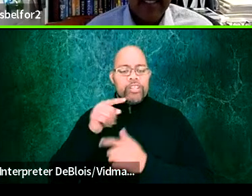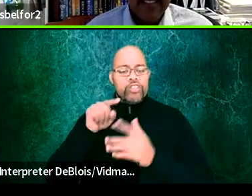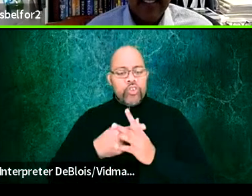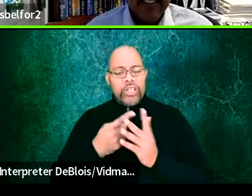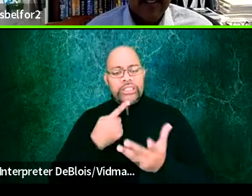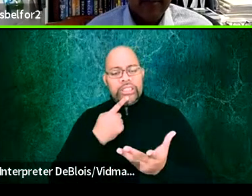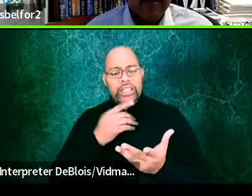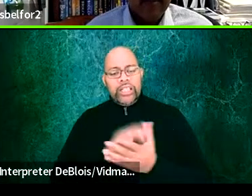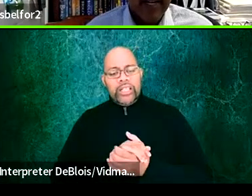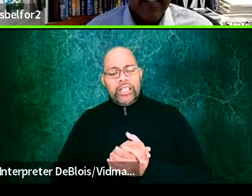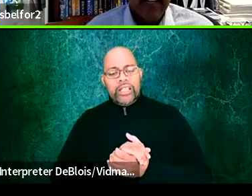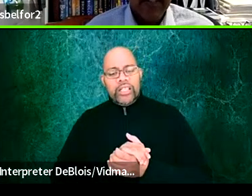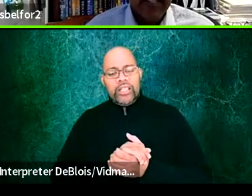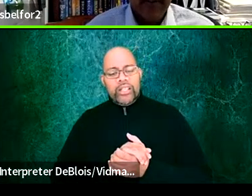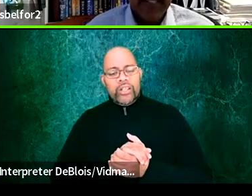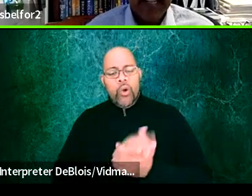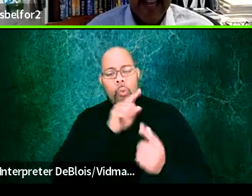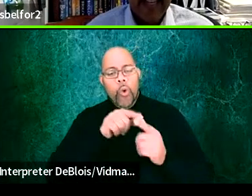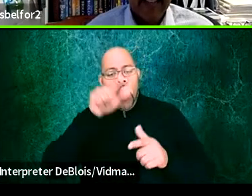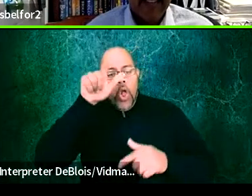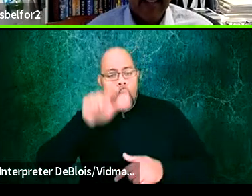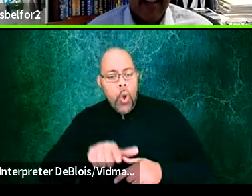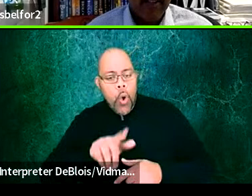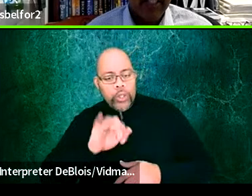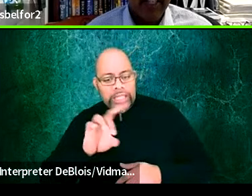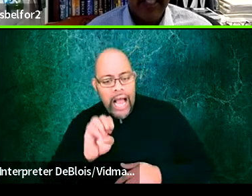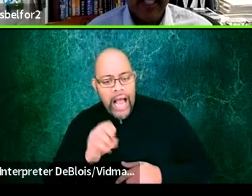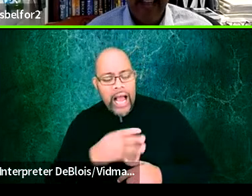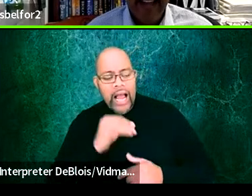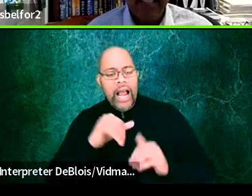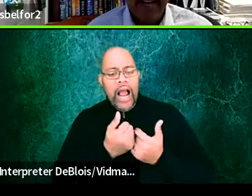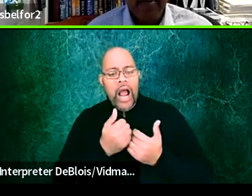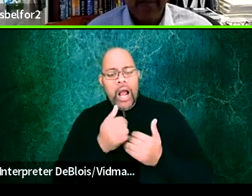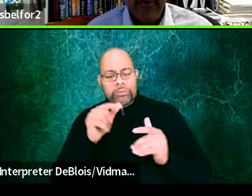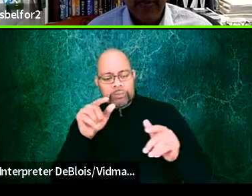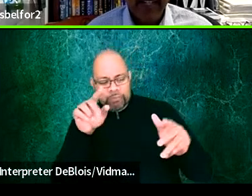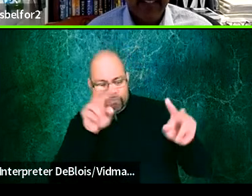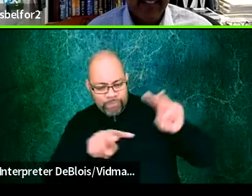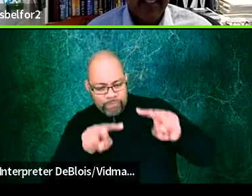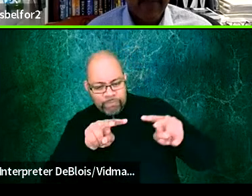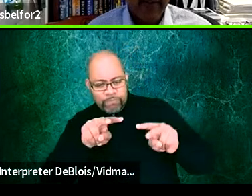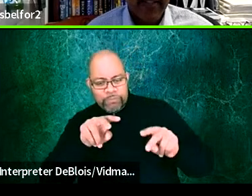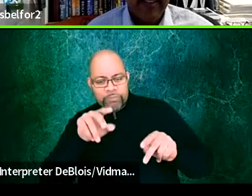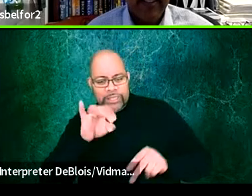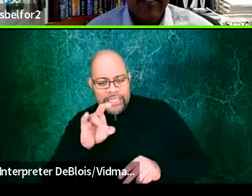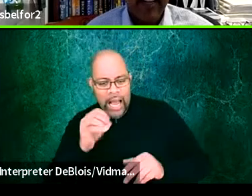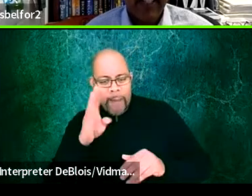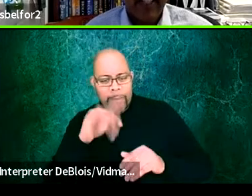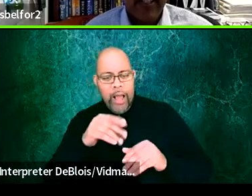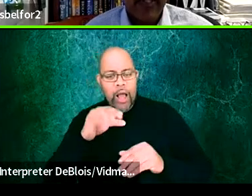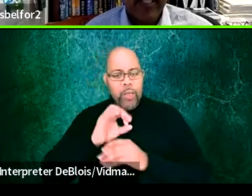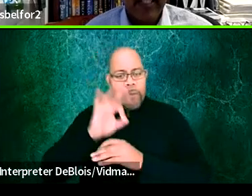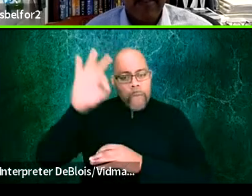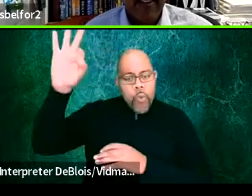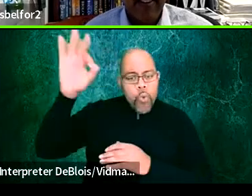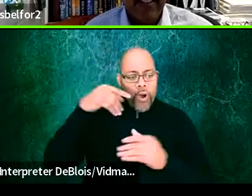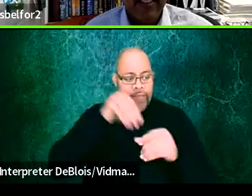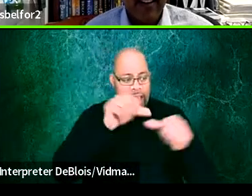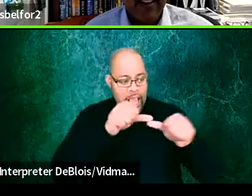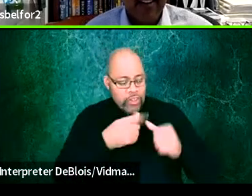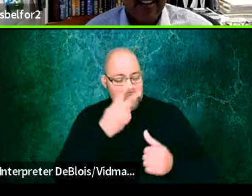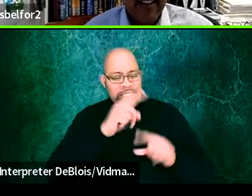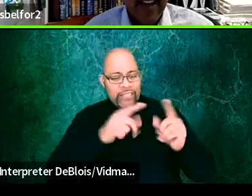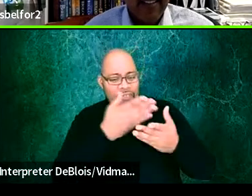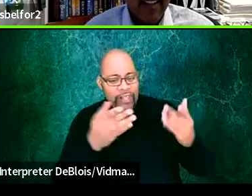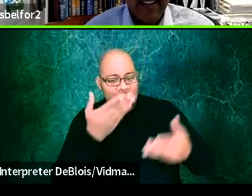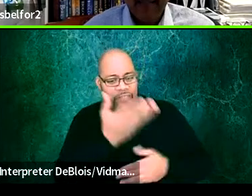saying, when is the lowest tides, and how to judge the tides by the moon. And if you go in this section, you see different things